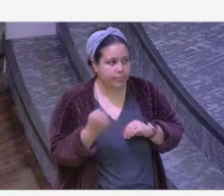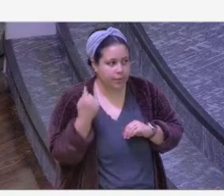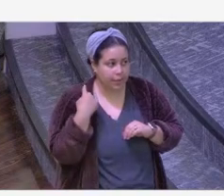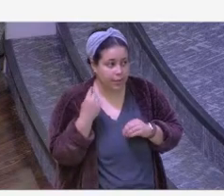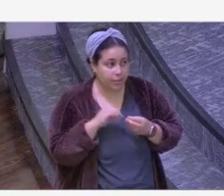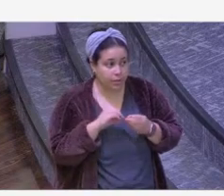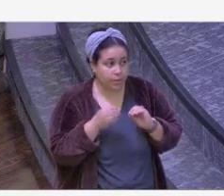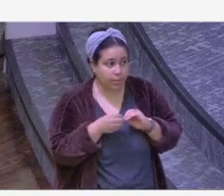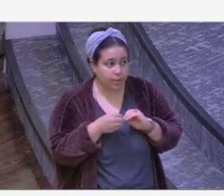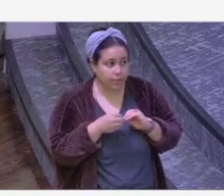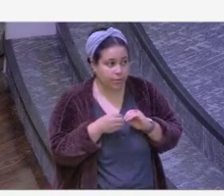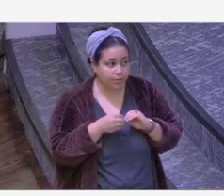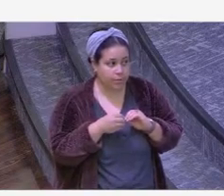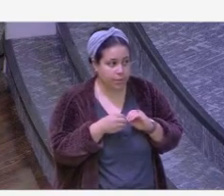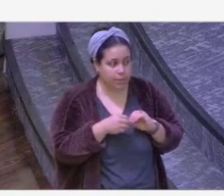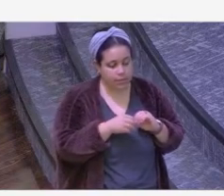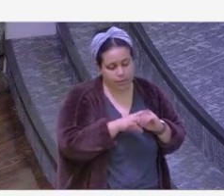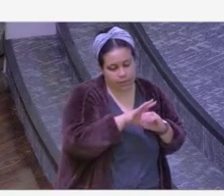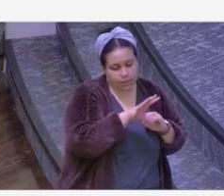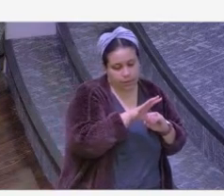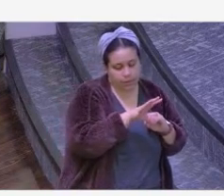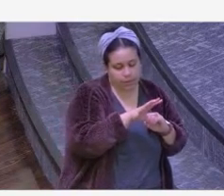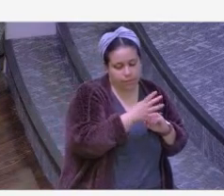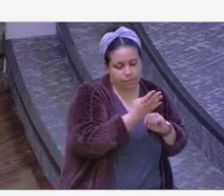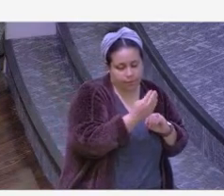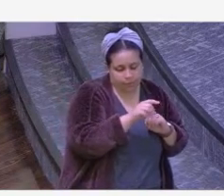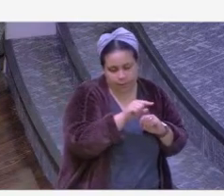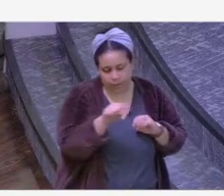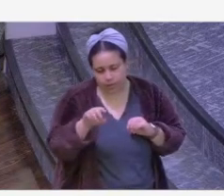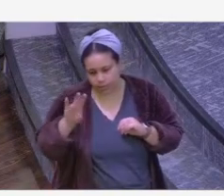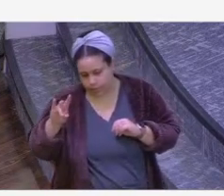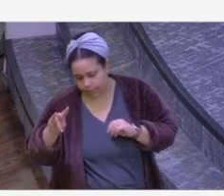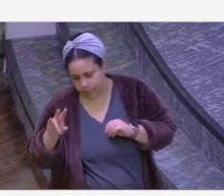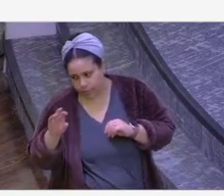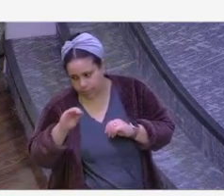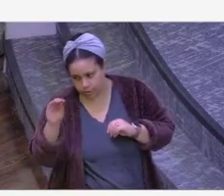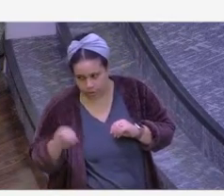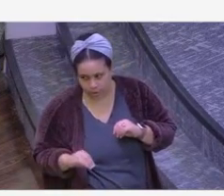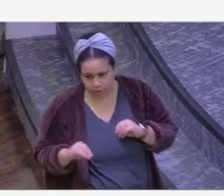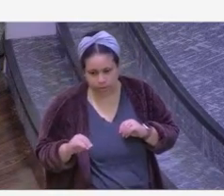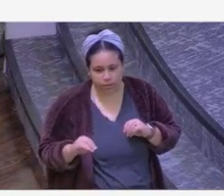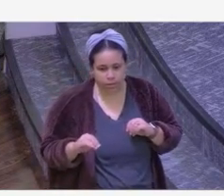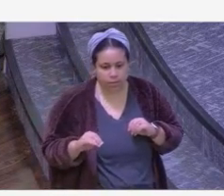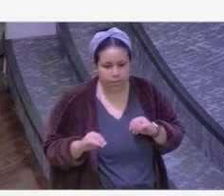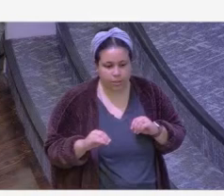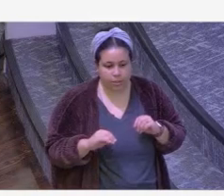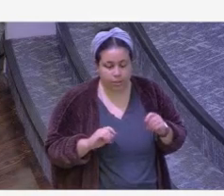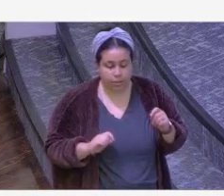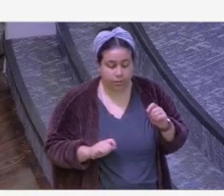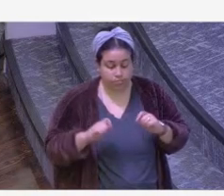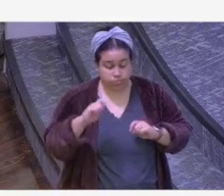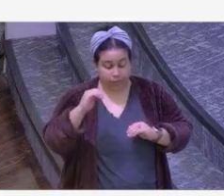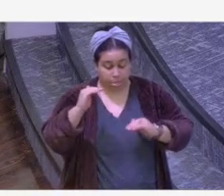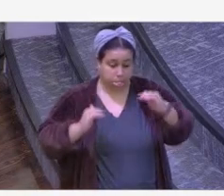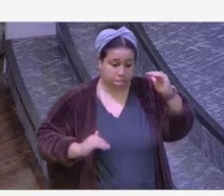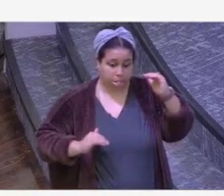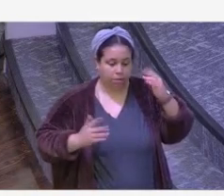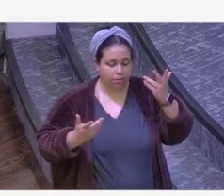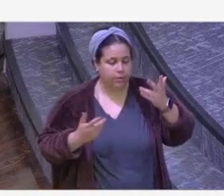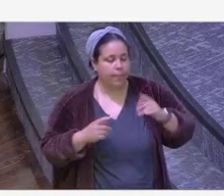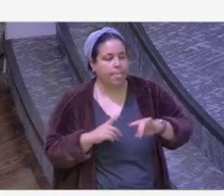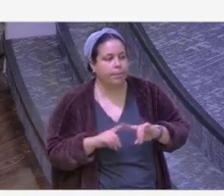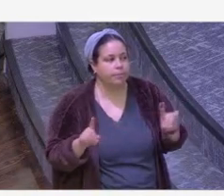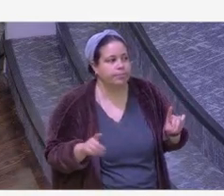was between 15 and 17%. So that's a pretty drastic. And when we start looking at where we're at budget summary wise, you'll start to